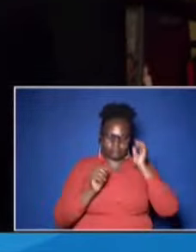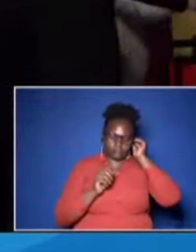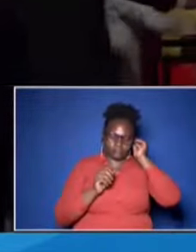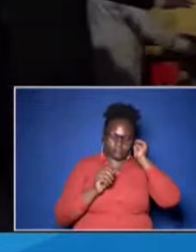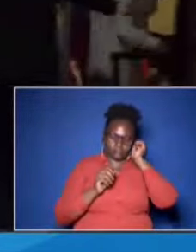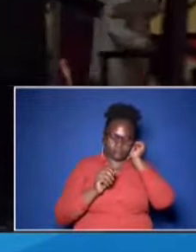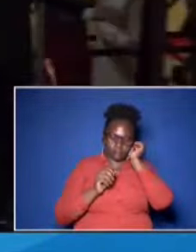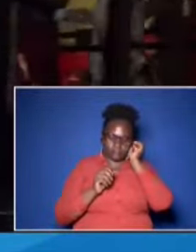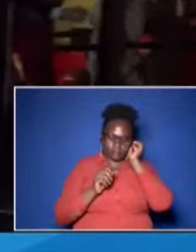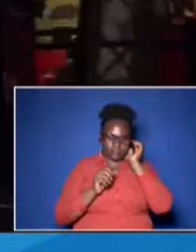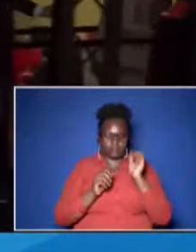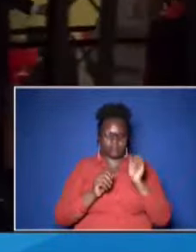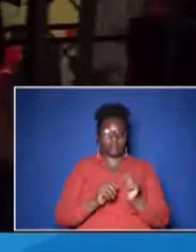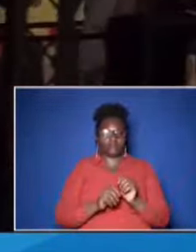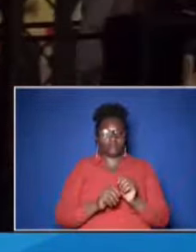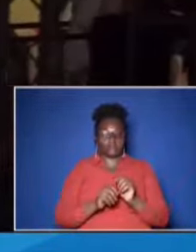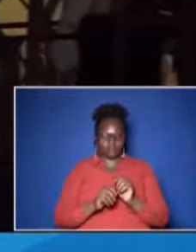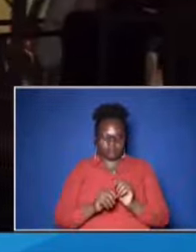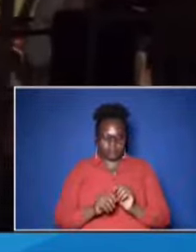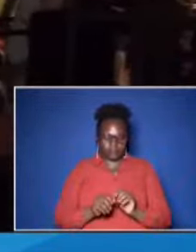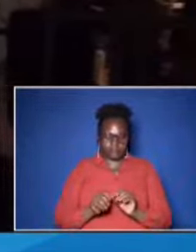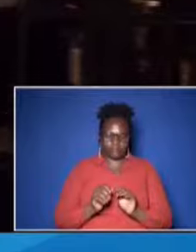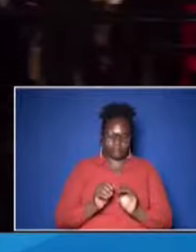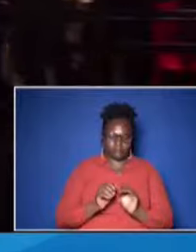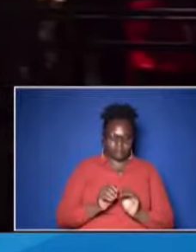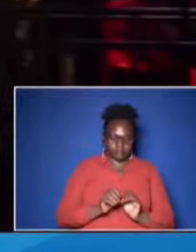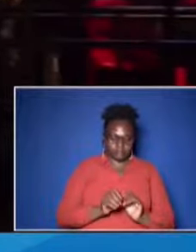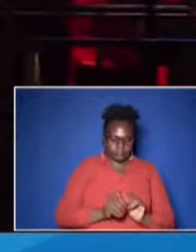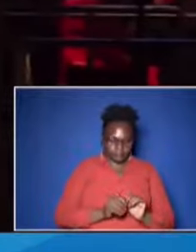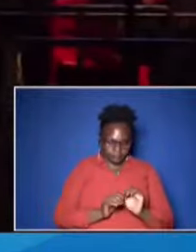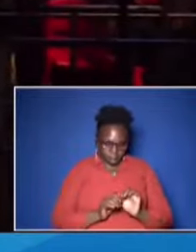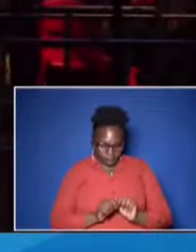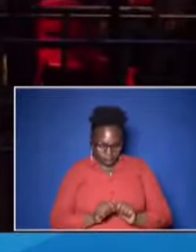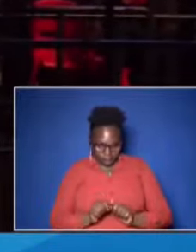no pick up the KE up the